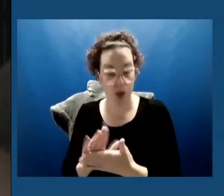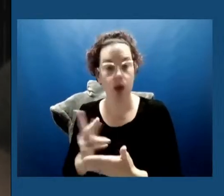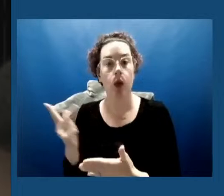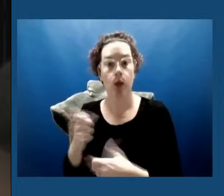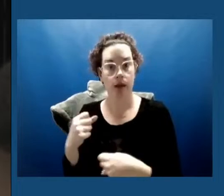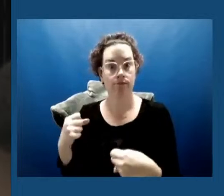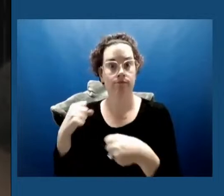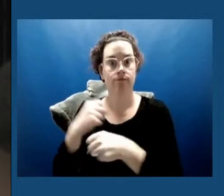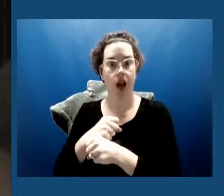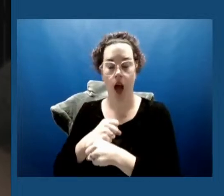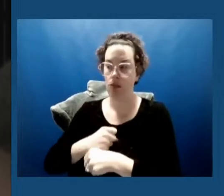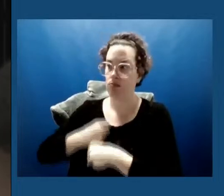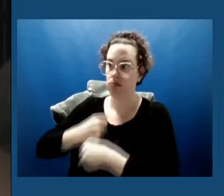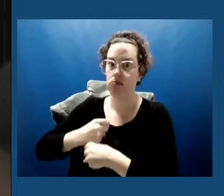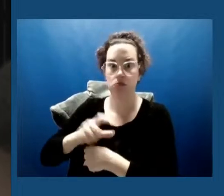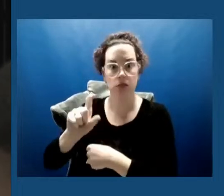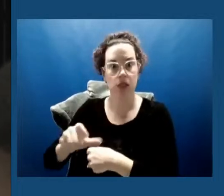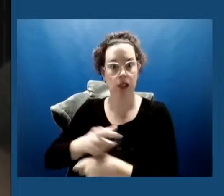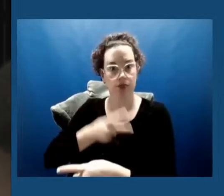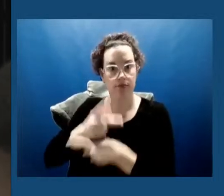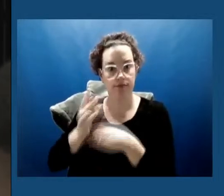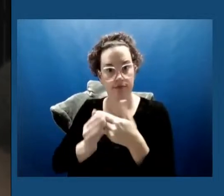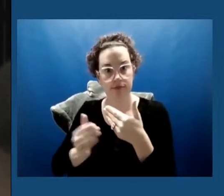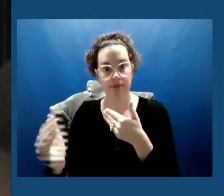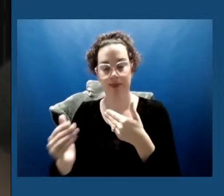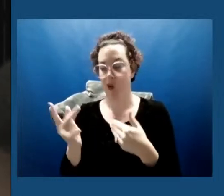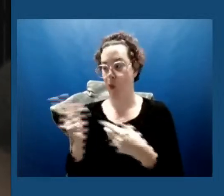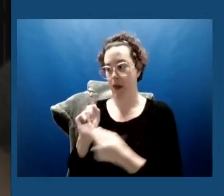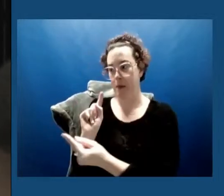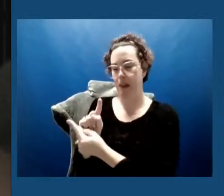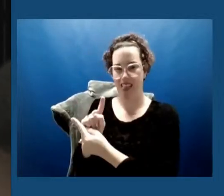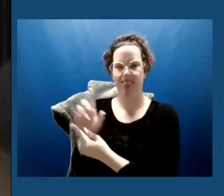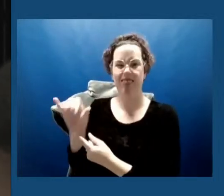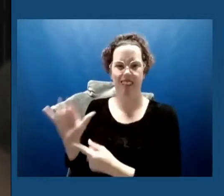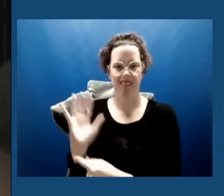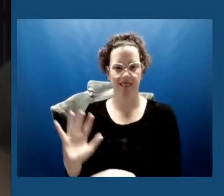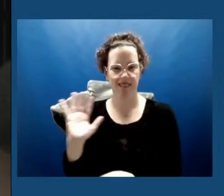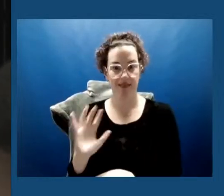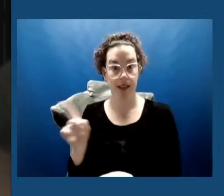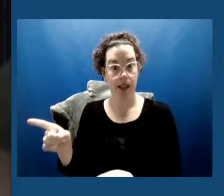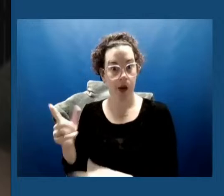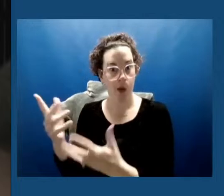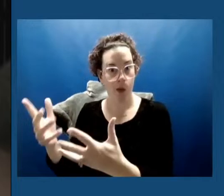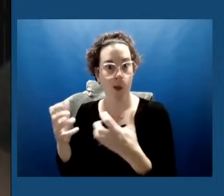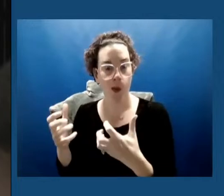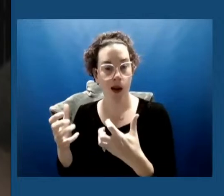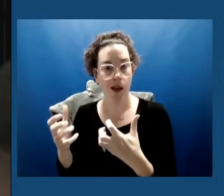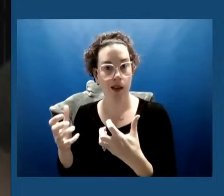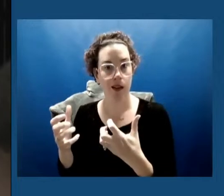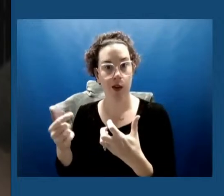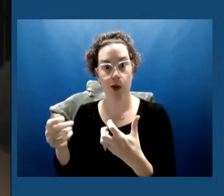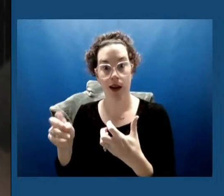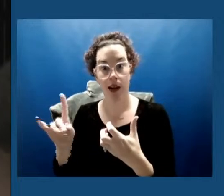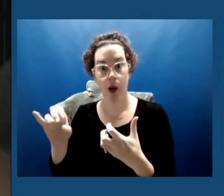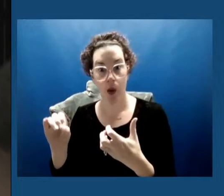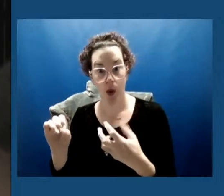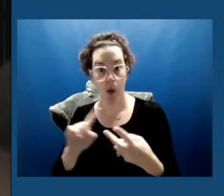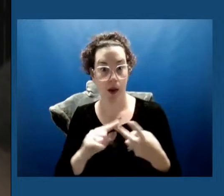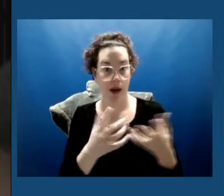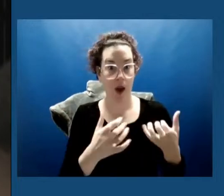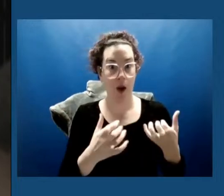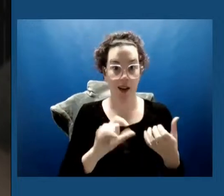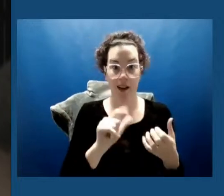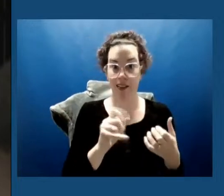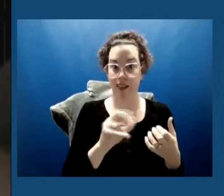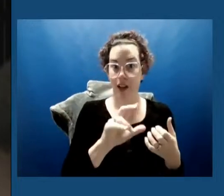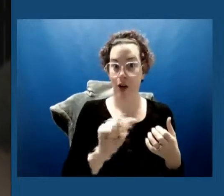CTE schools. He and I, that's how he and I met each other. He fought to keep Grady open. I fought to keep Clara Barton open.